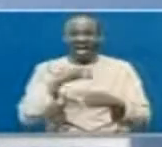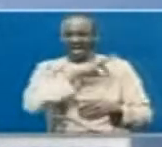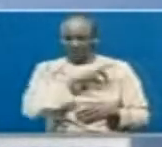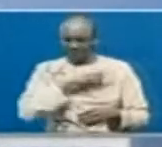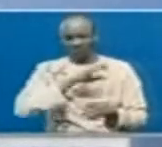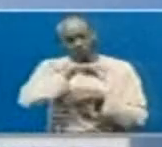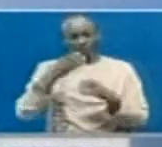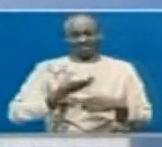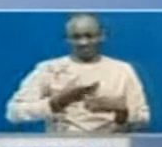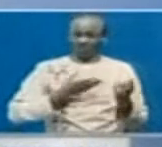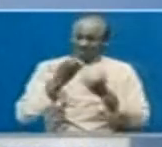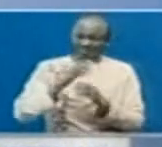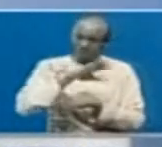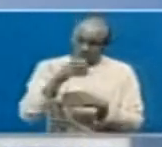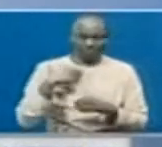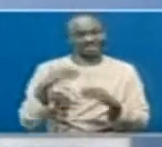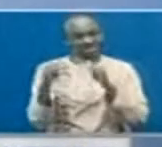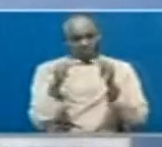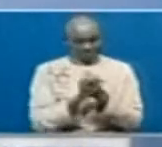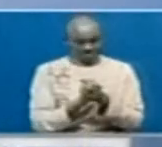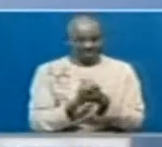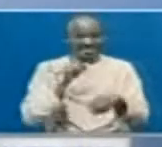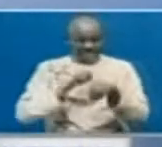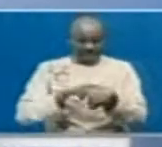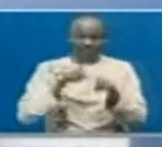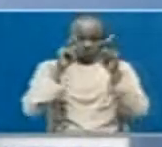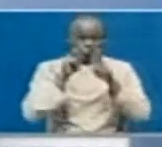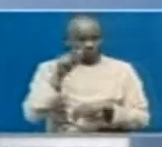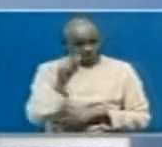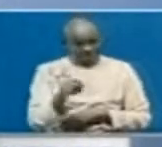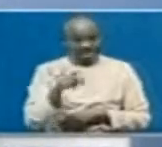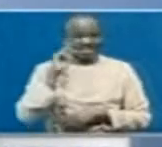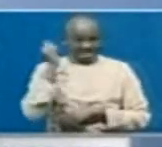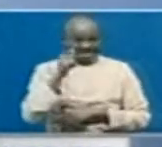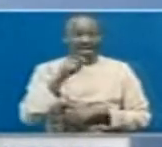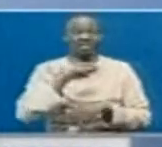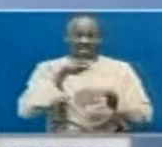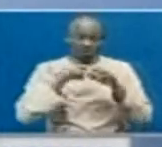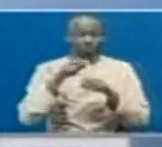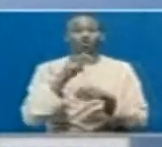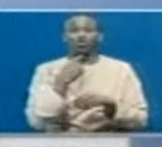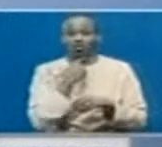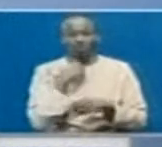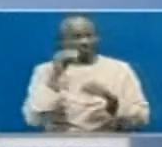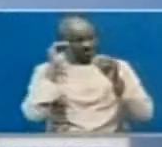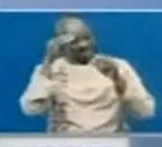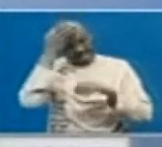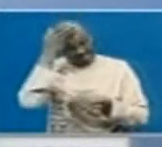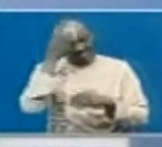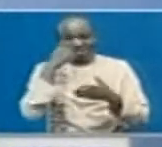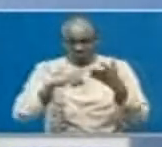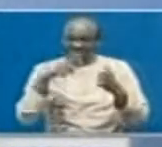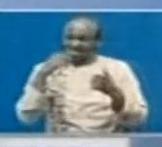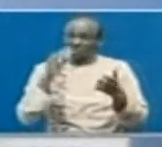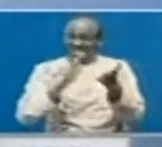civil servants and other state officers. Speaking today in Kisumu, the Kenyan National Union of Nurses leaders dismissed the